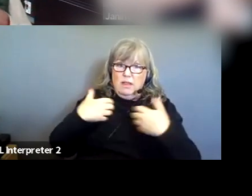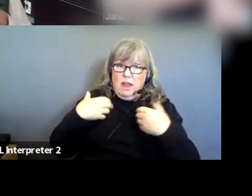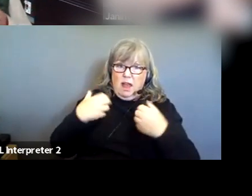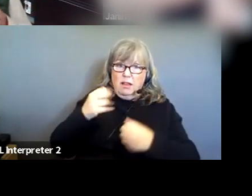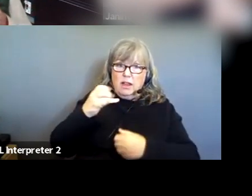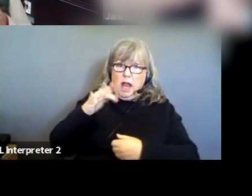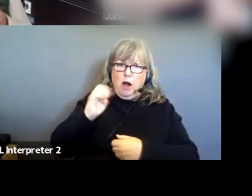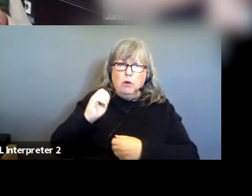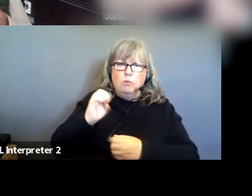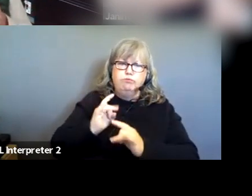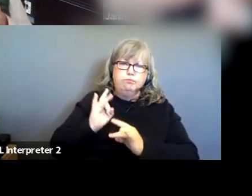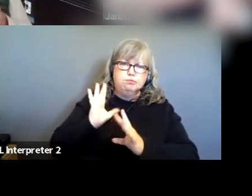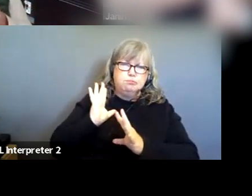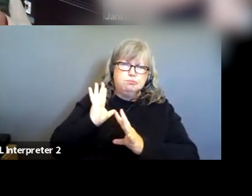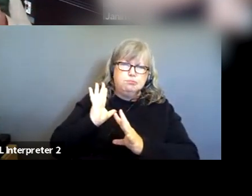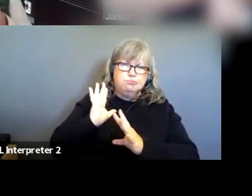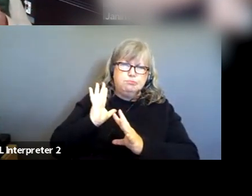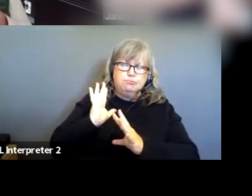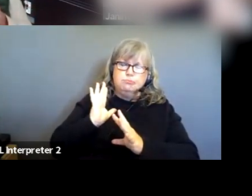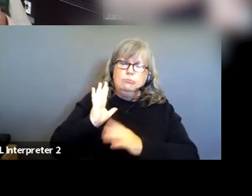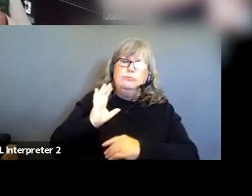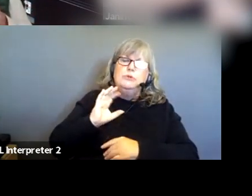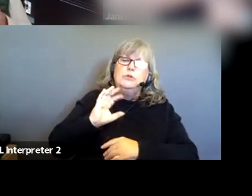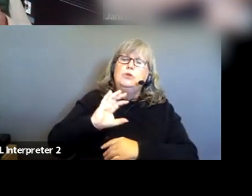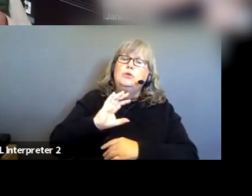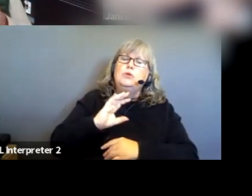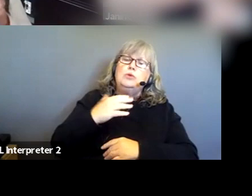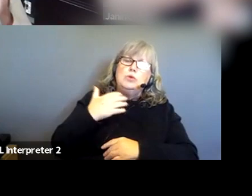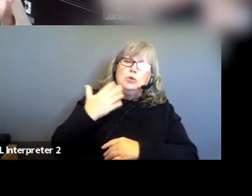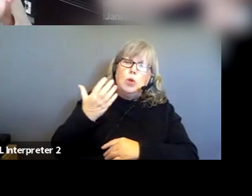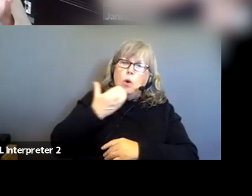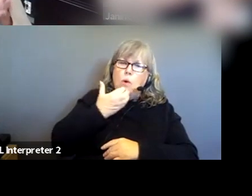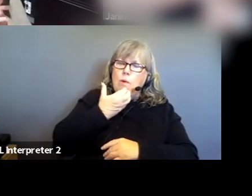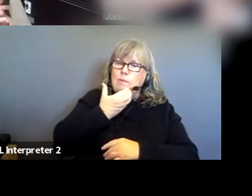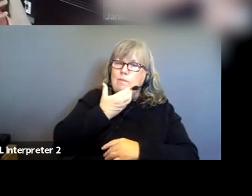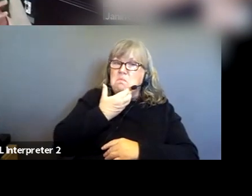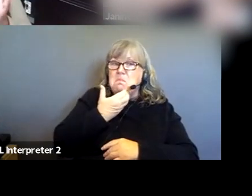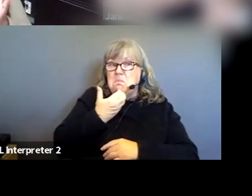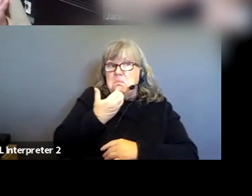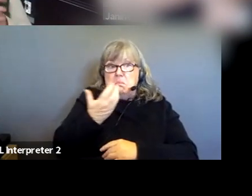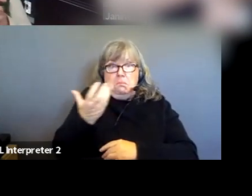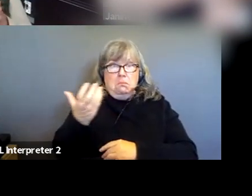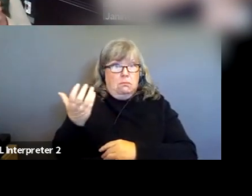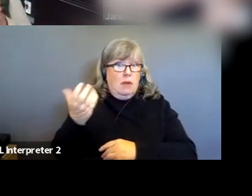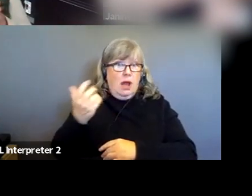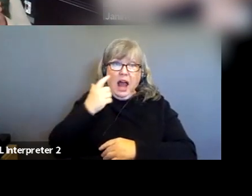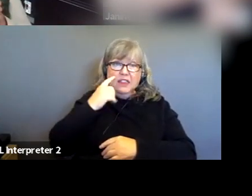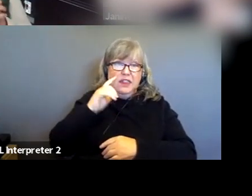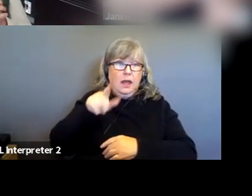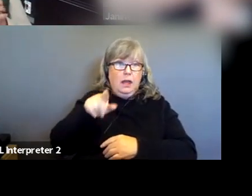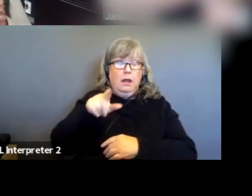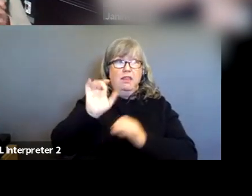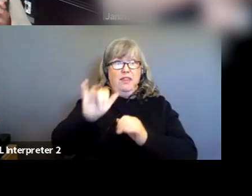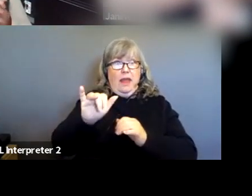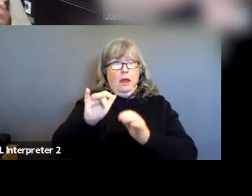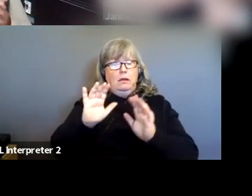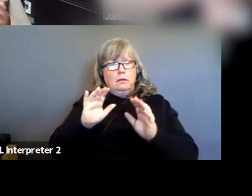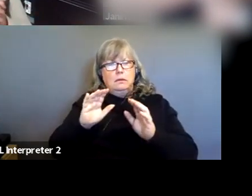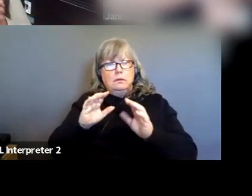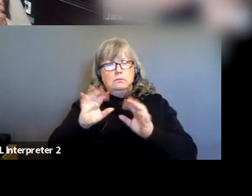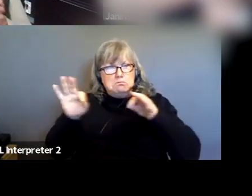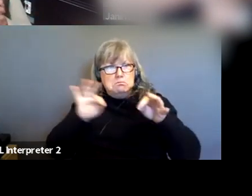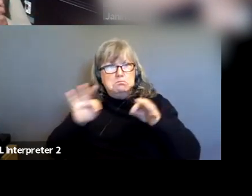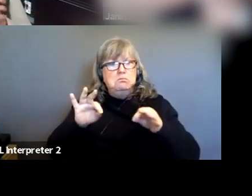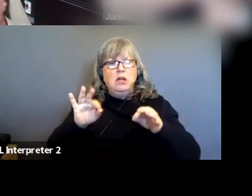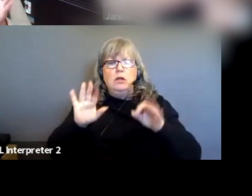is abysmal. Yes. So, you know, I think you've given a great example, and I would love